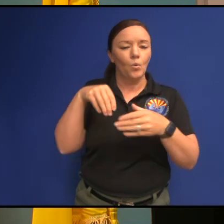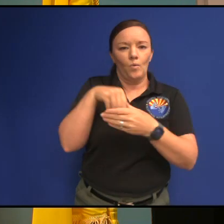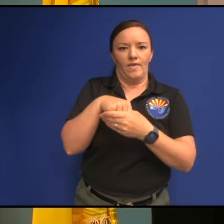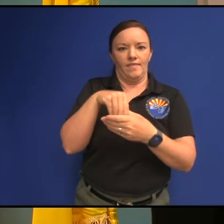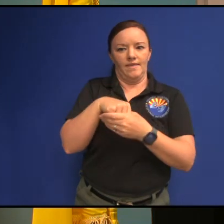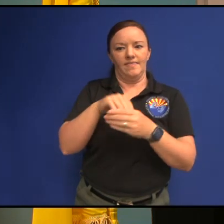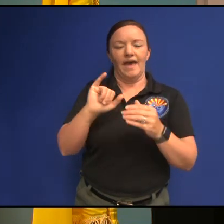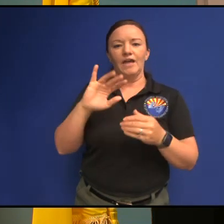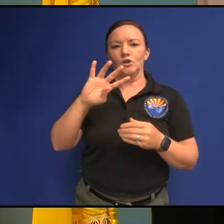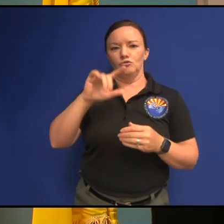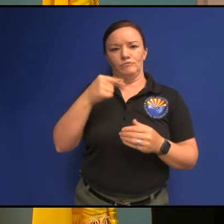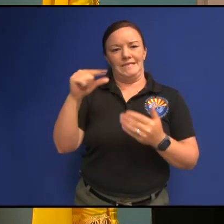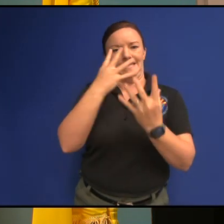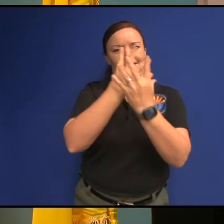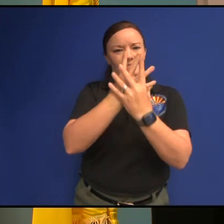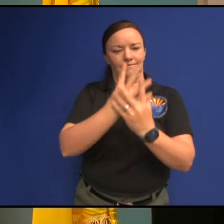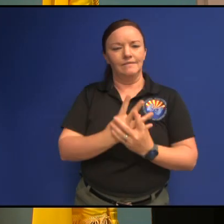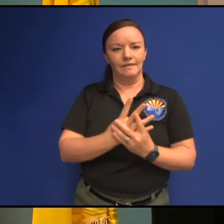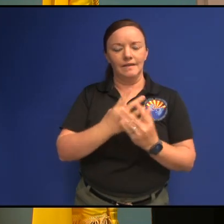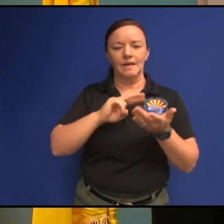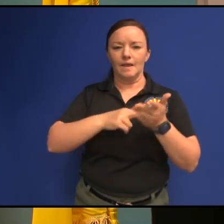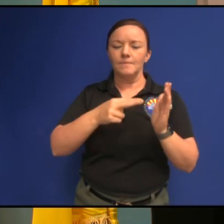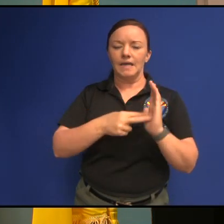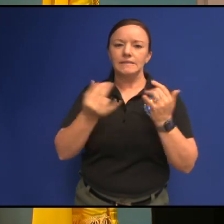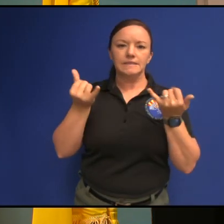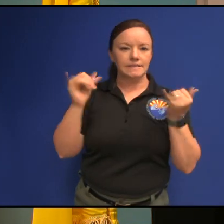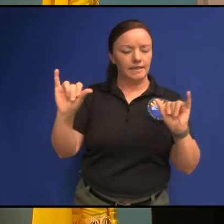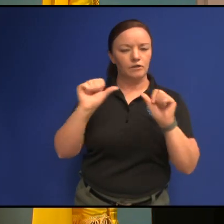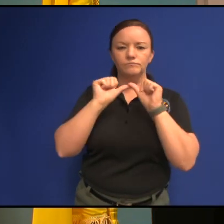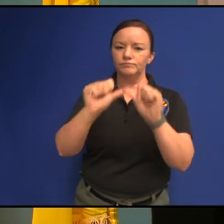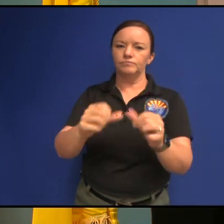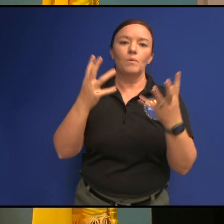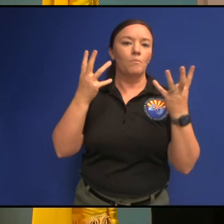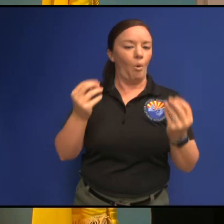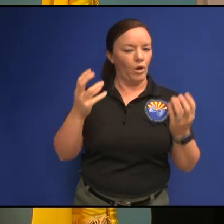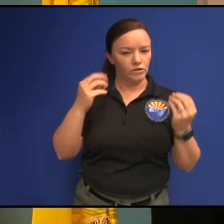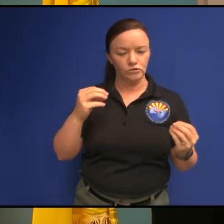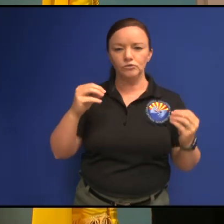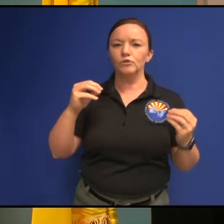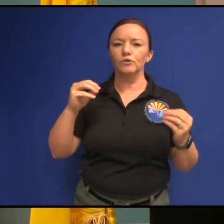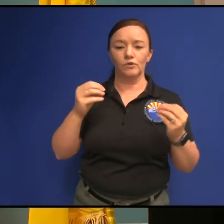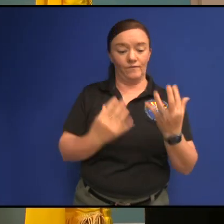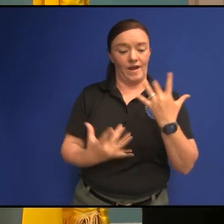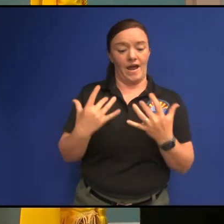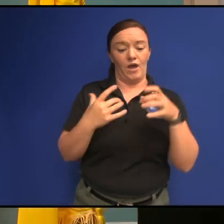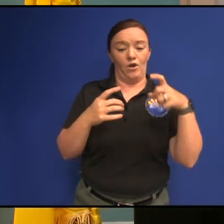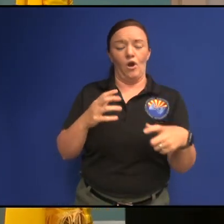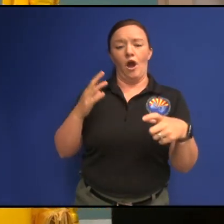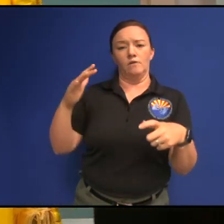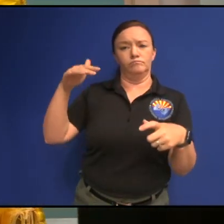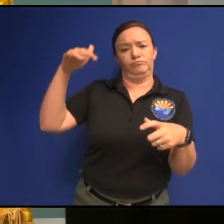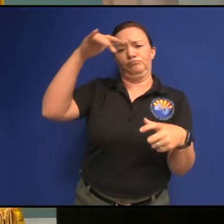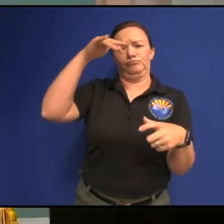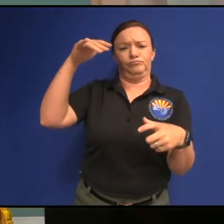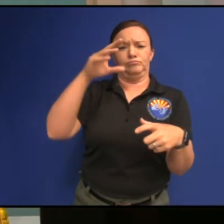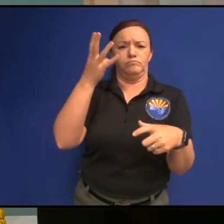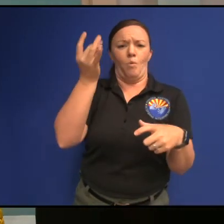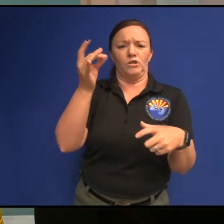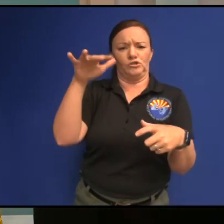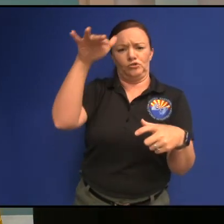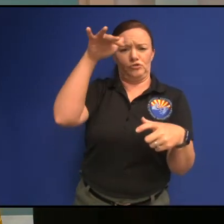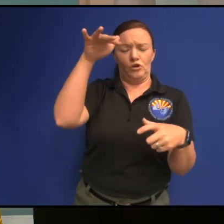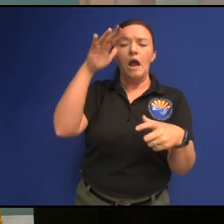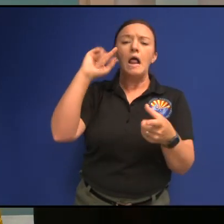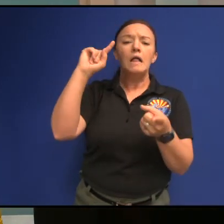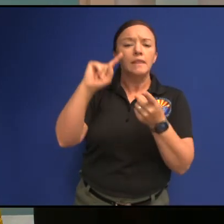to our southwest. That means we continue with that moisture still in and over the fire. We're going to see a little less moisture tomorrow, but it's